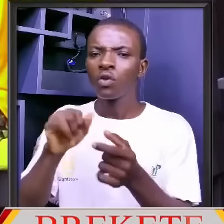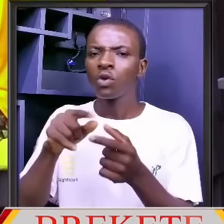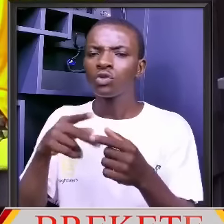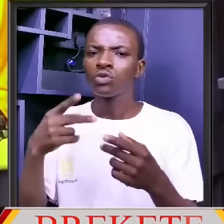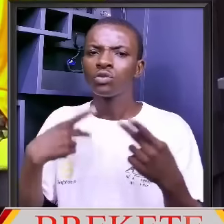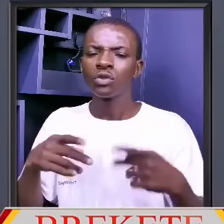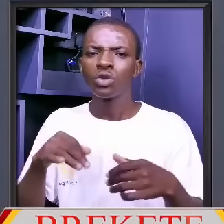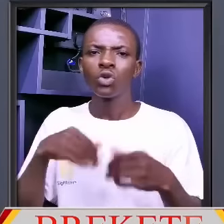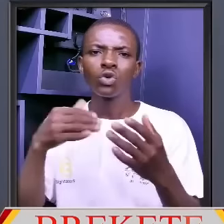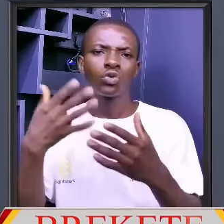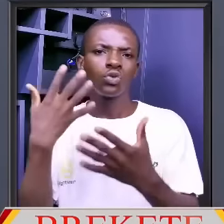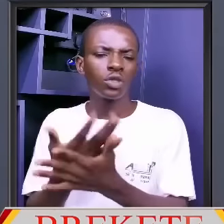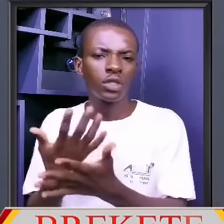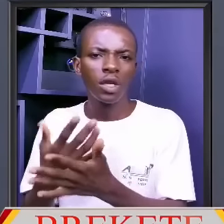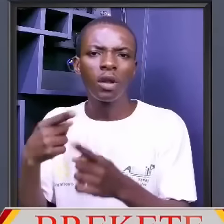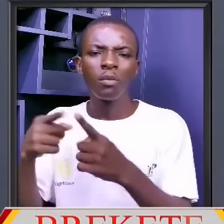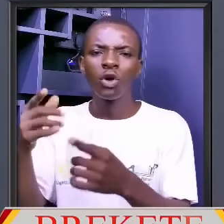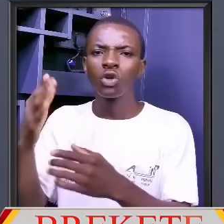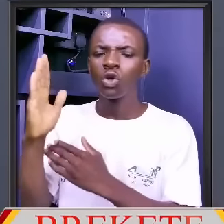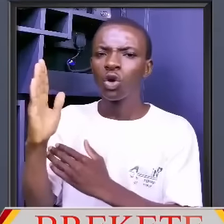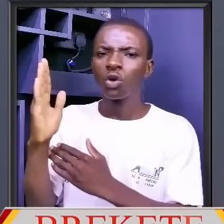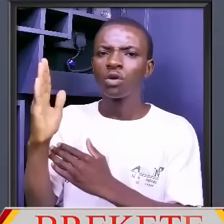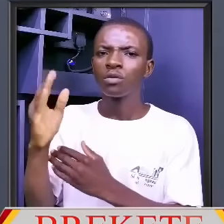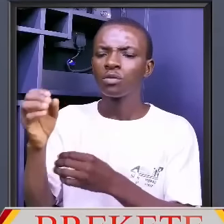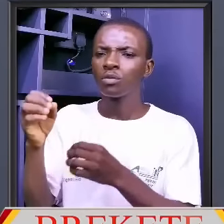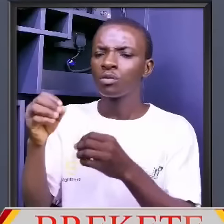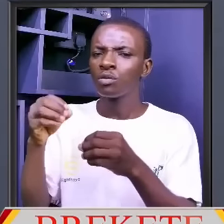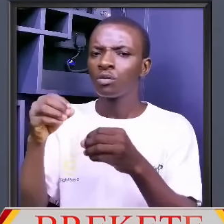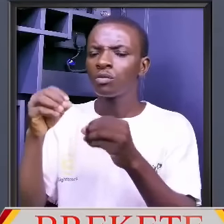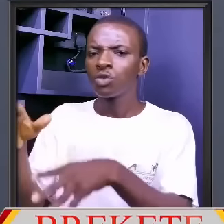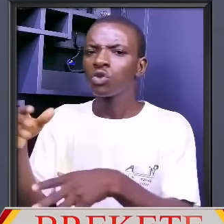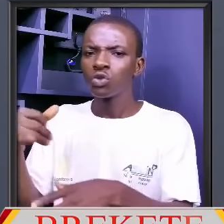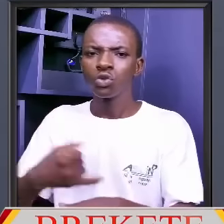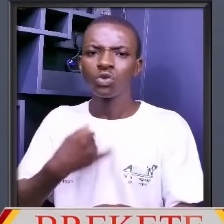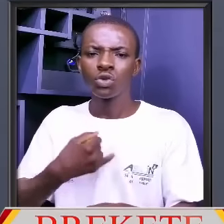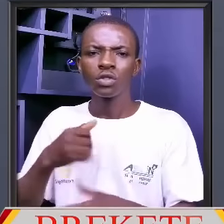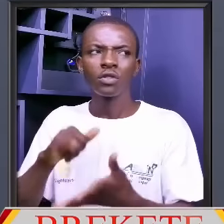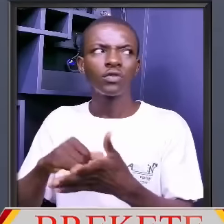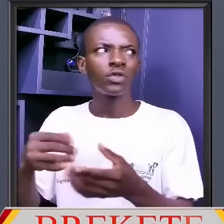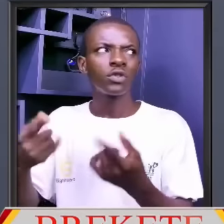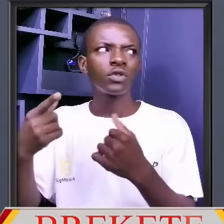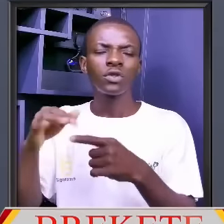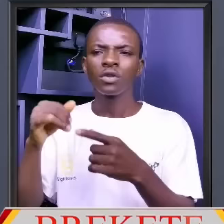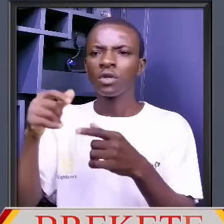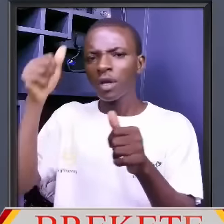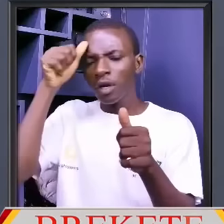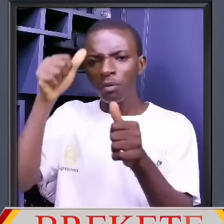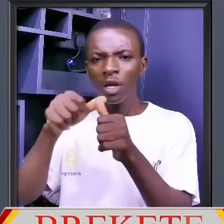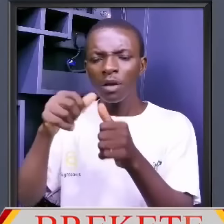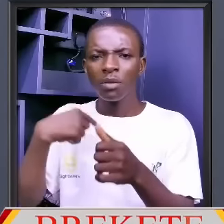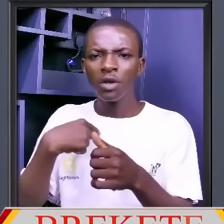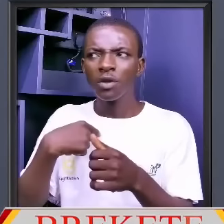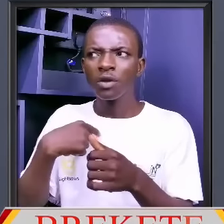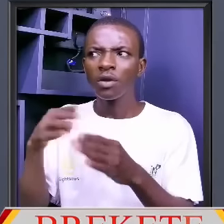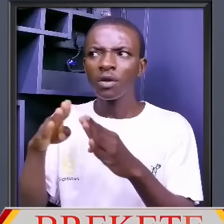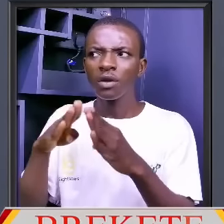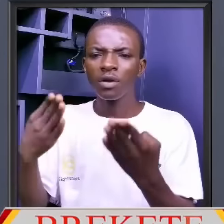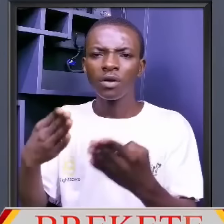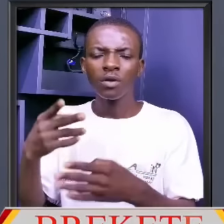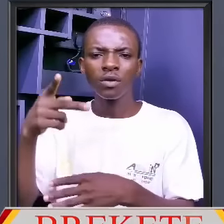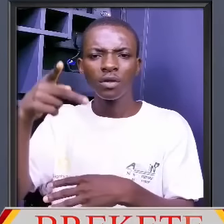to jail, but God put Joseph somewhere where we say can't redeem him. On that note, you can't remind me of the book